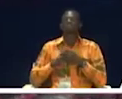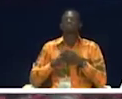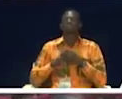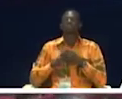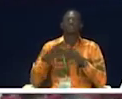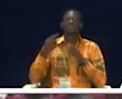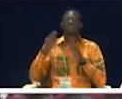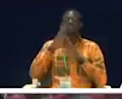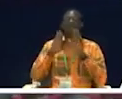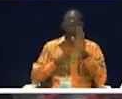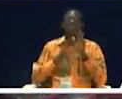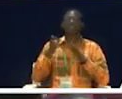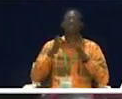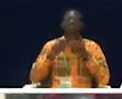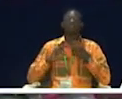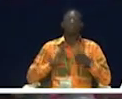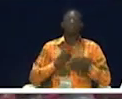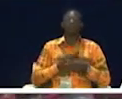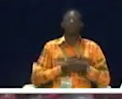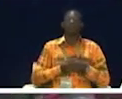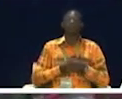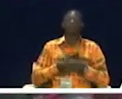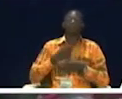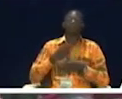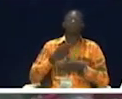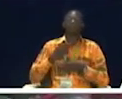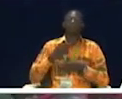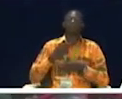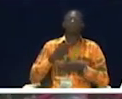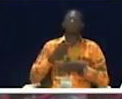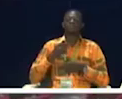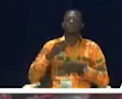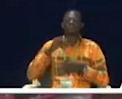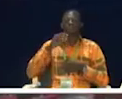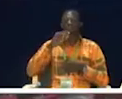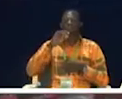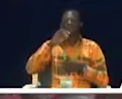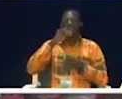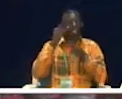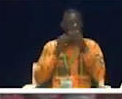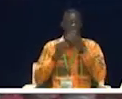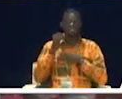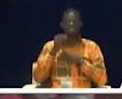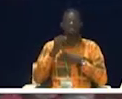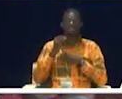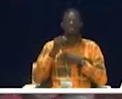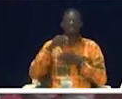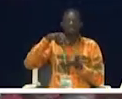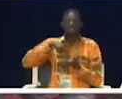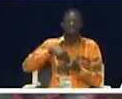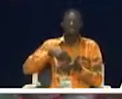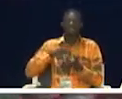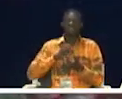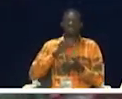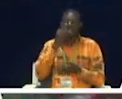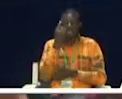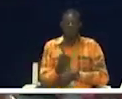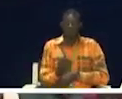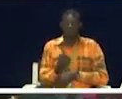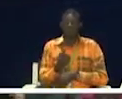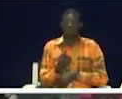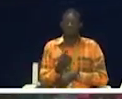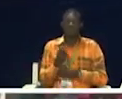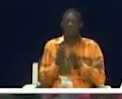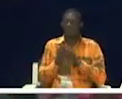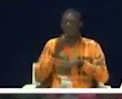The Bible says, stand still and know. Isaiah, Psalm 46, verse 10. Stand still and know. Most